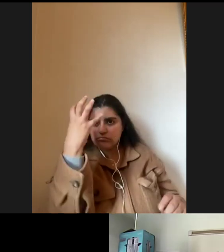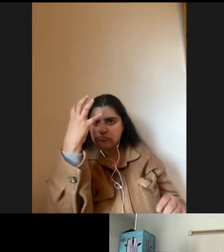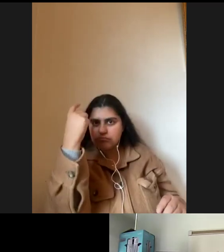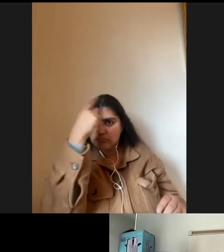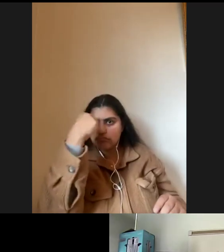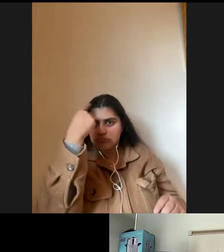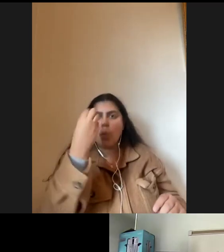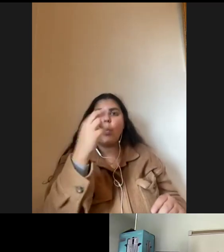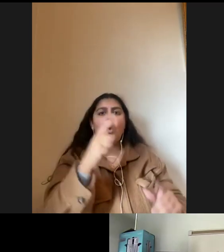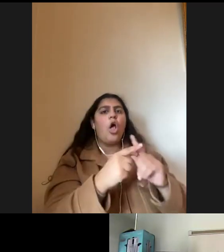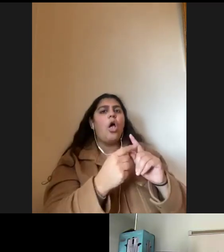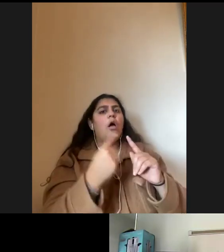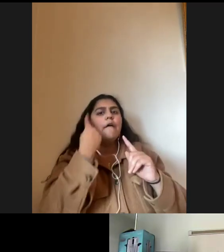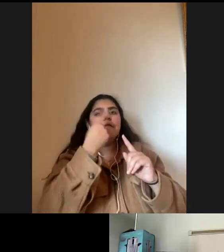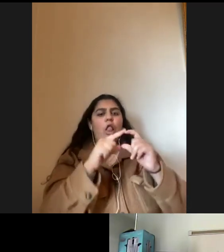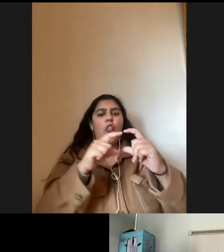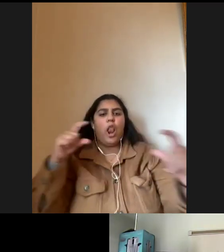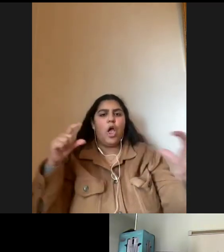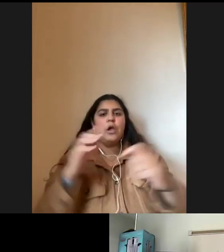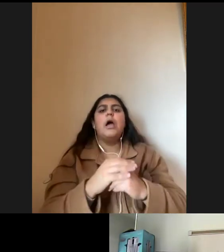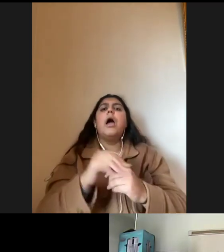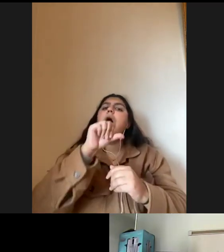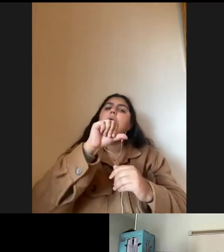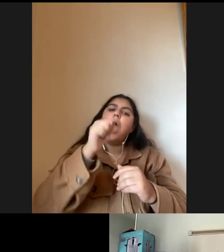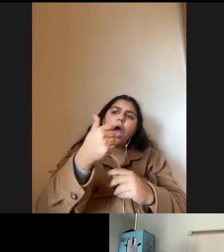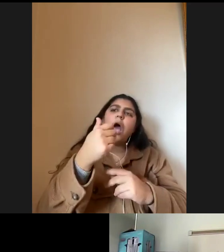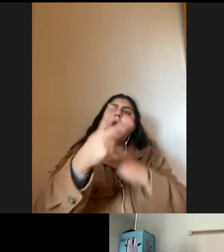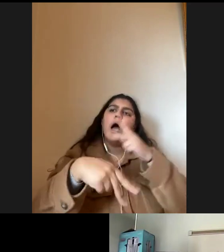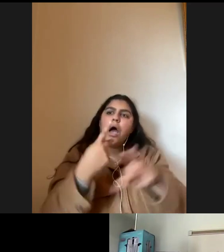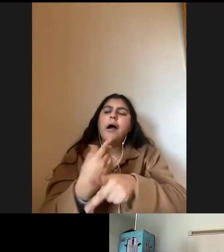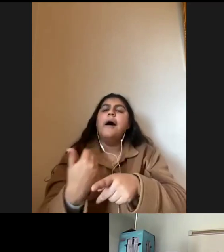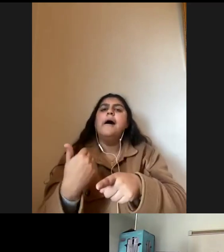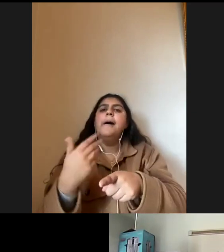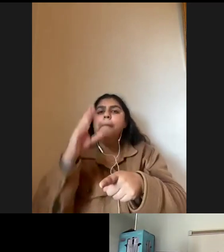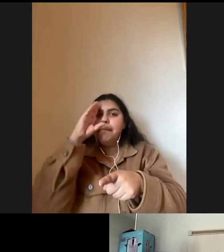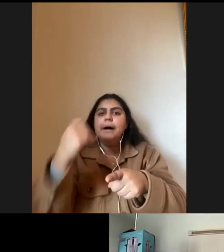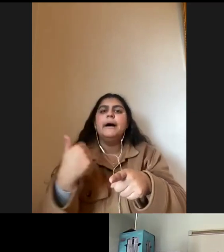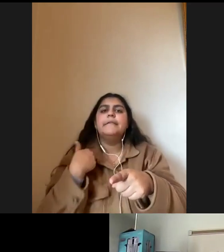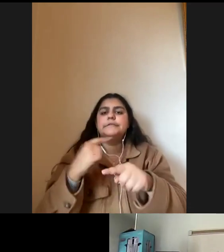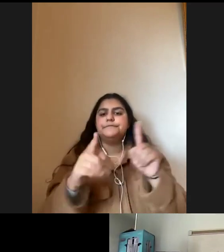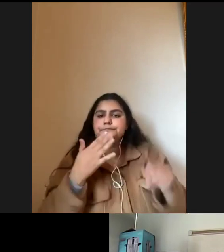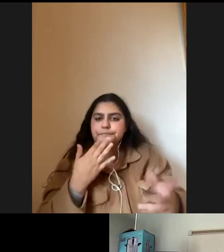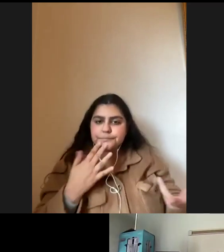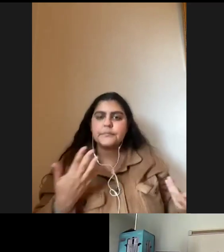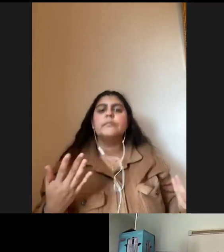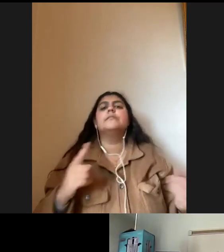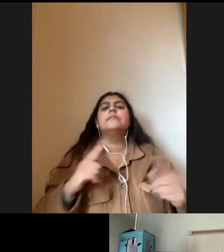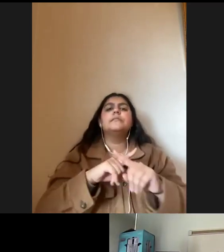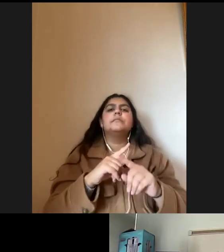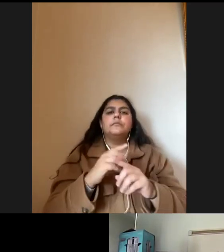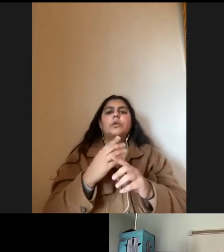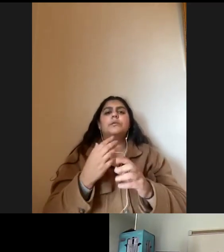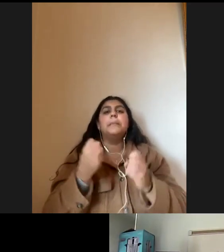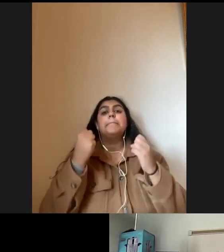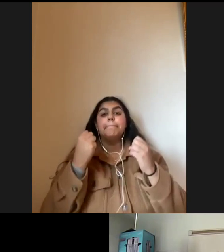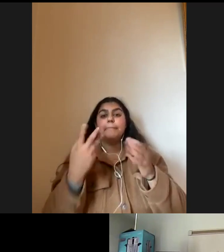long faces in the case of electric fish. In other cases, the males will be differently colored than females. But I would argue probably in many cases, it's